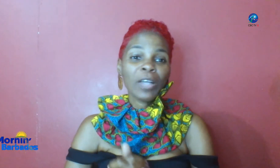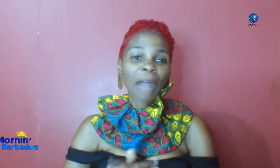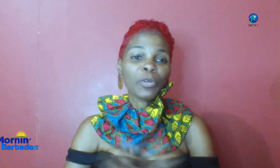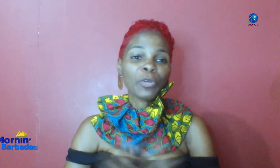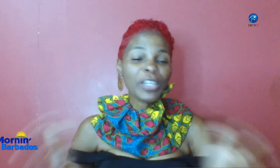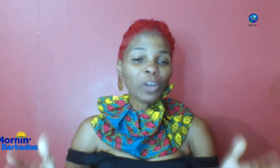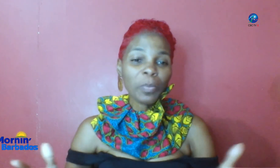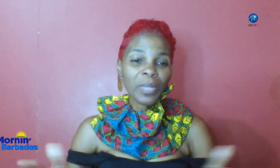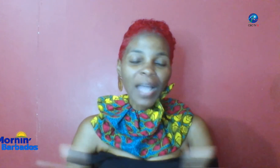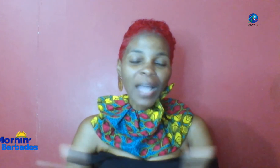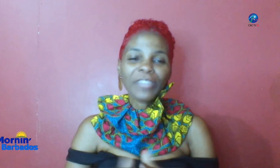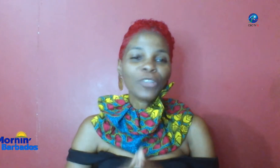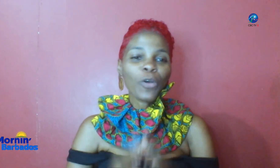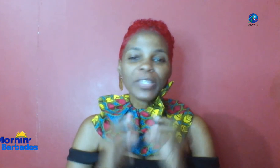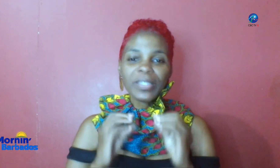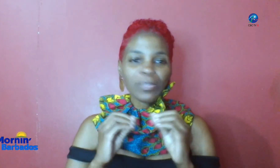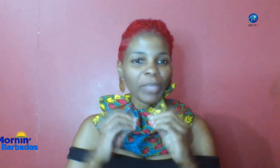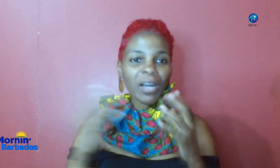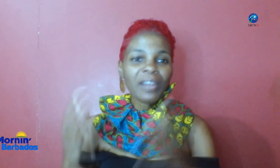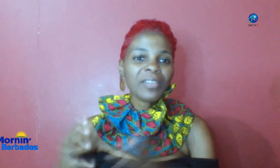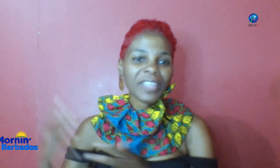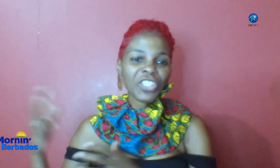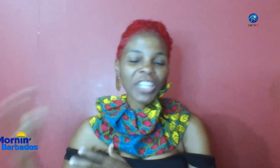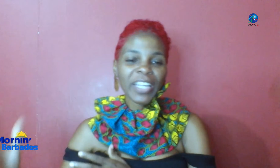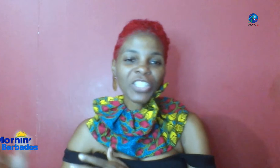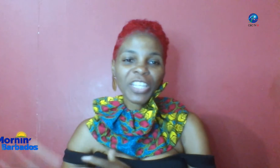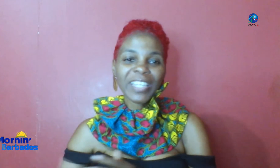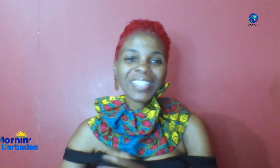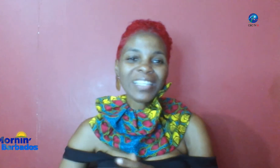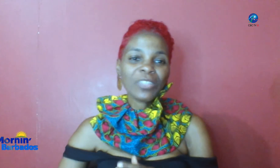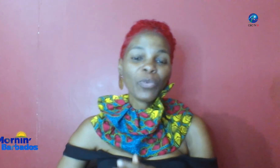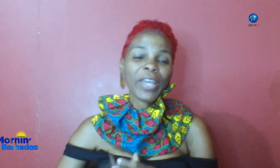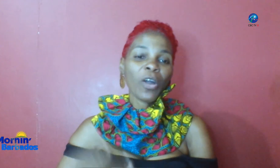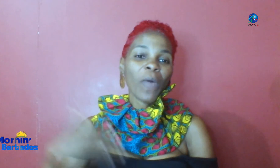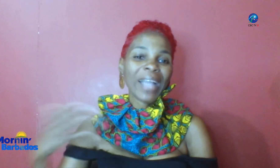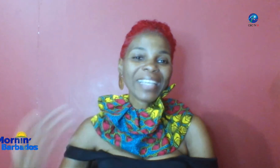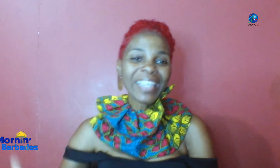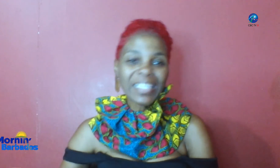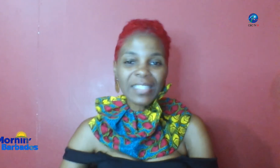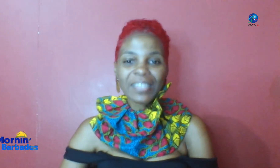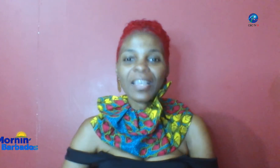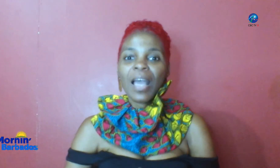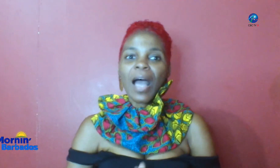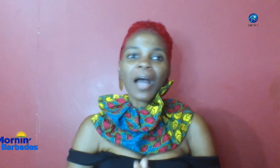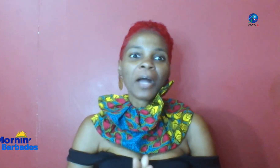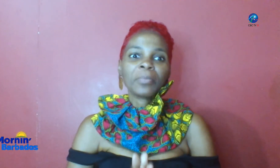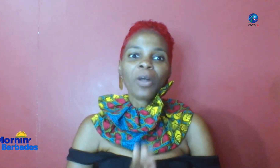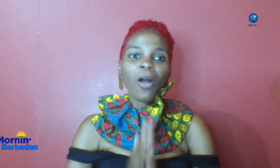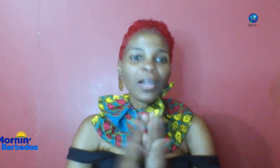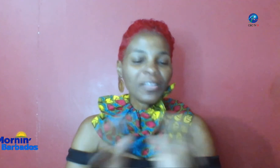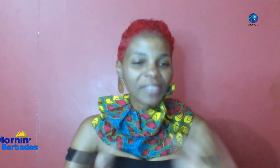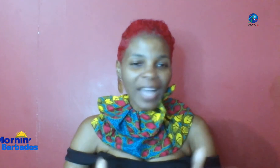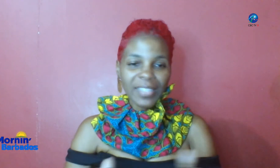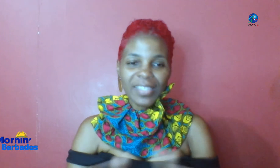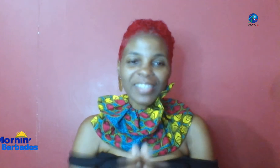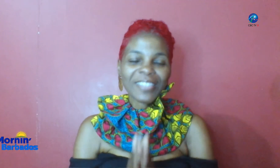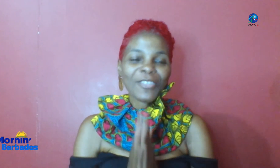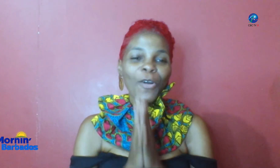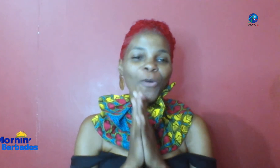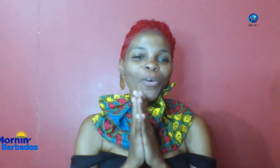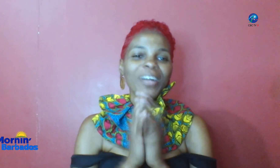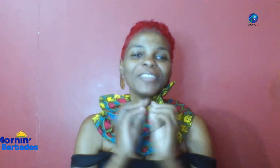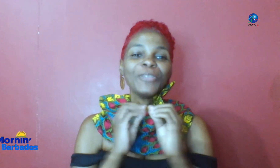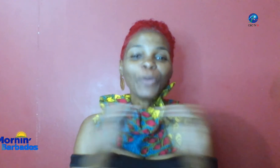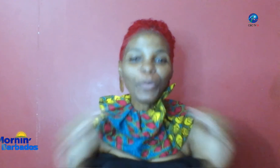from growing up, and now it's because of a change in the way how I eat. All of that